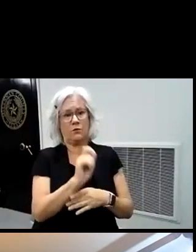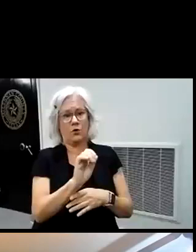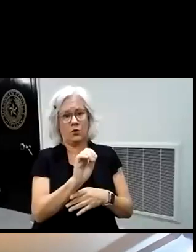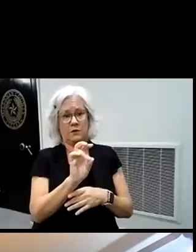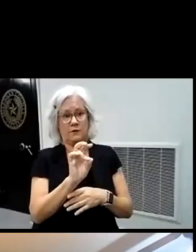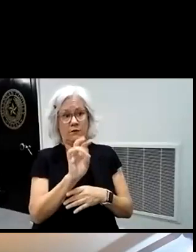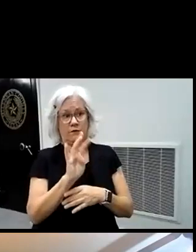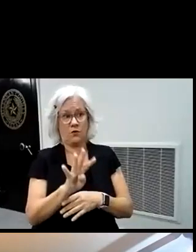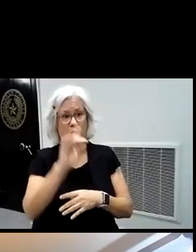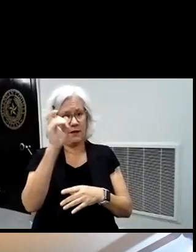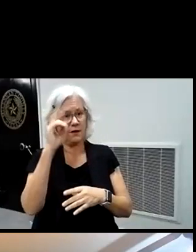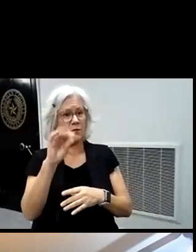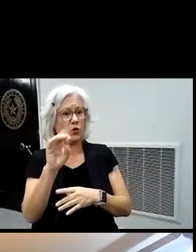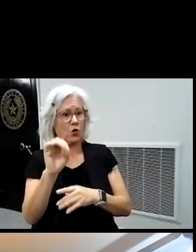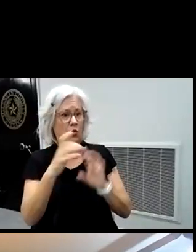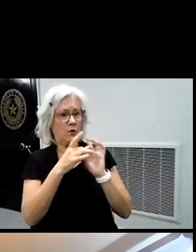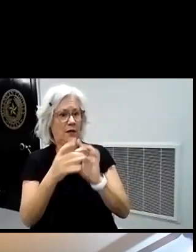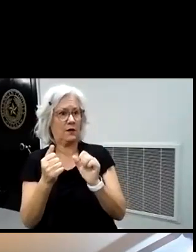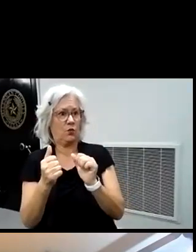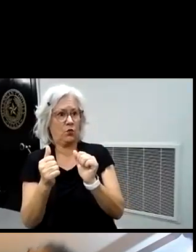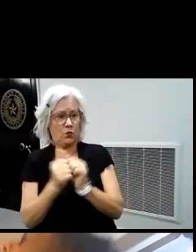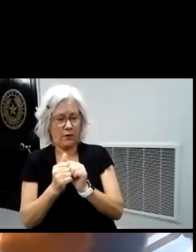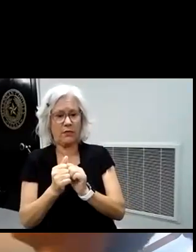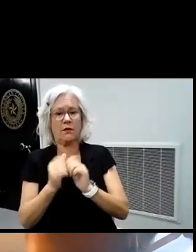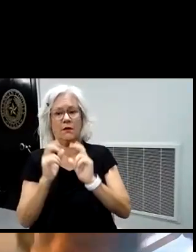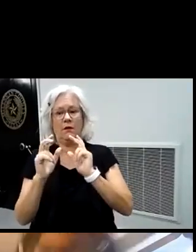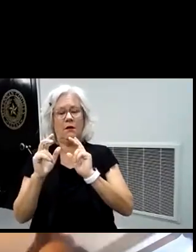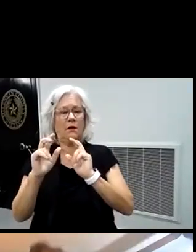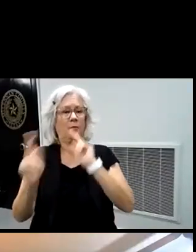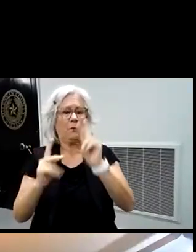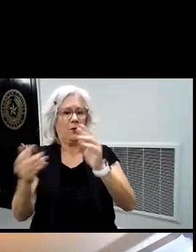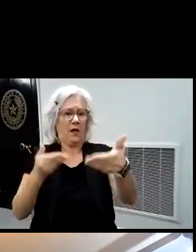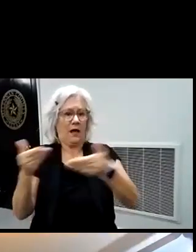551.074 of the government code regarding personnel matters.